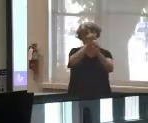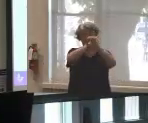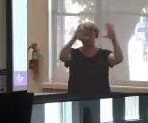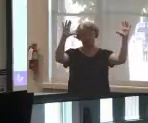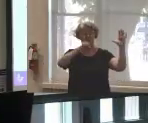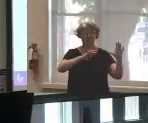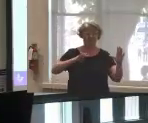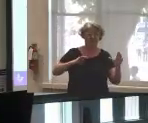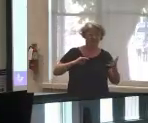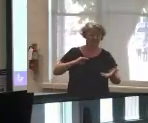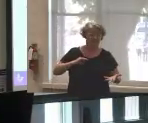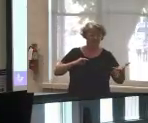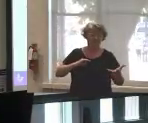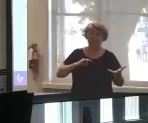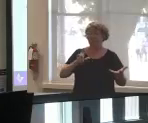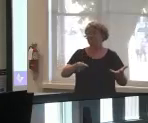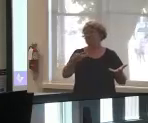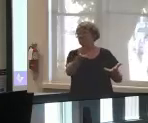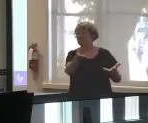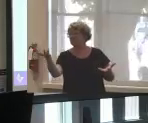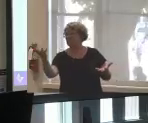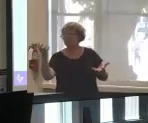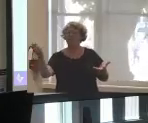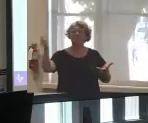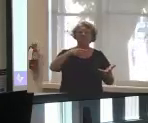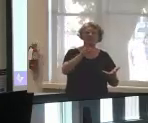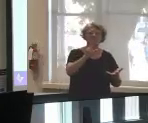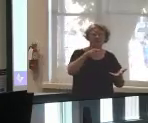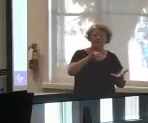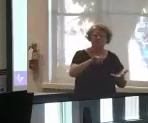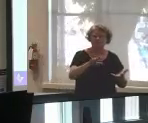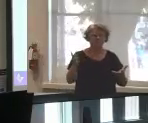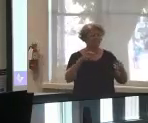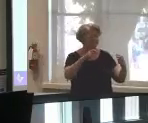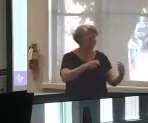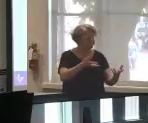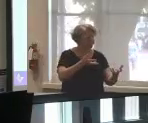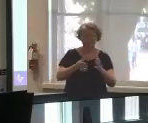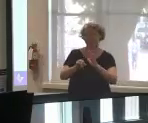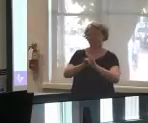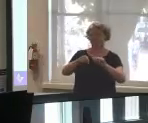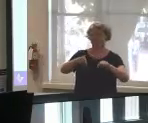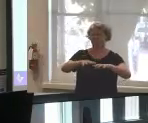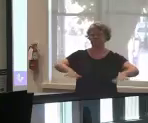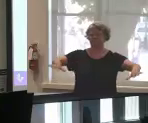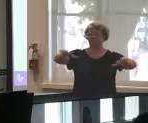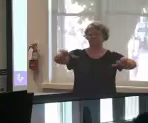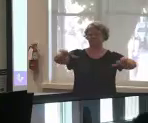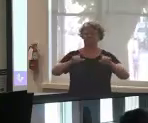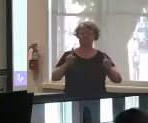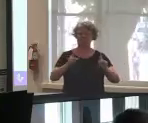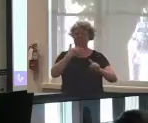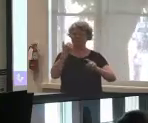the staff at the office just seeing folks that come in for a drop-in intake, it was identified that a space for them to gather